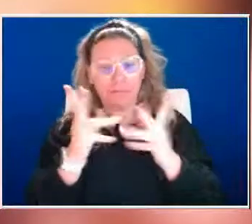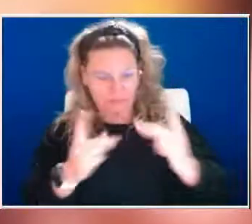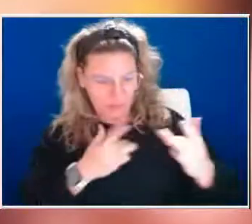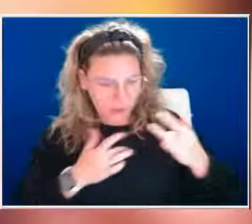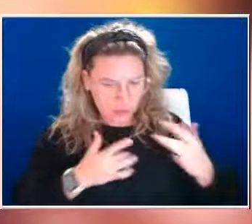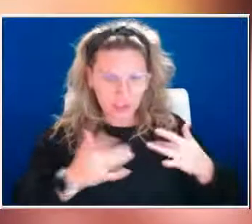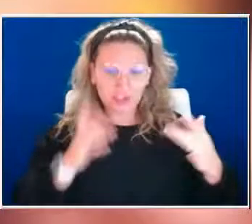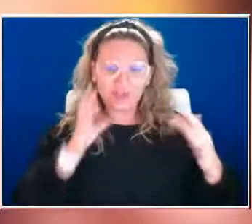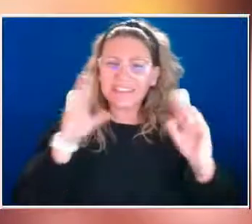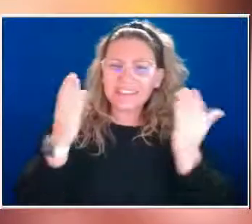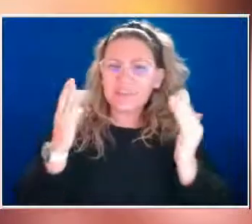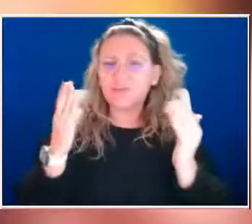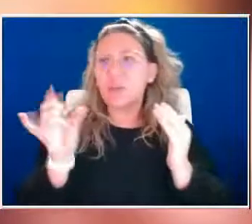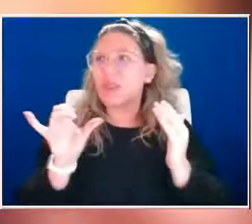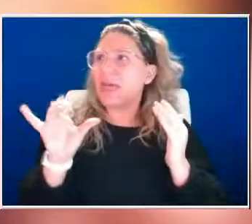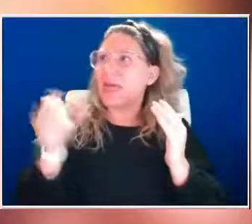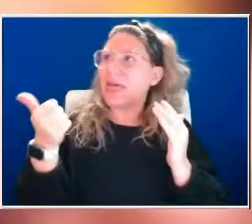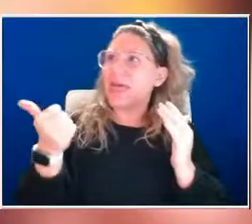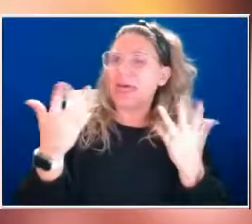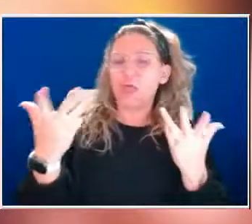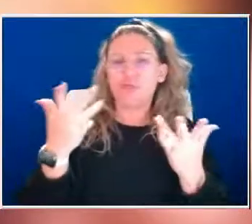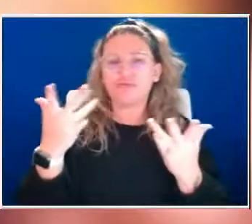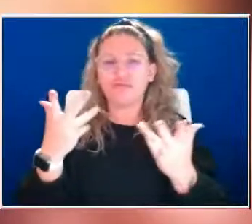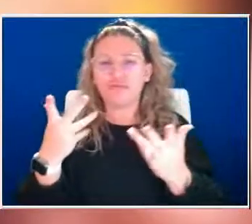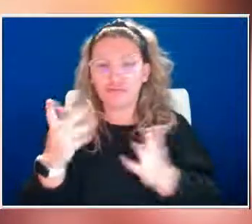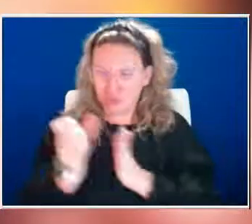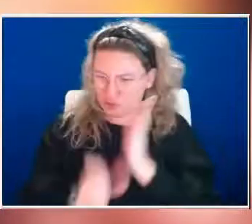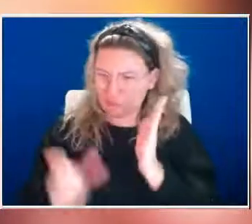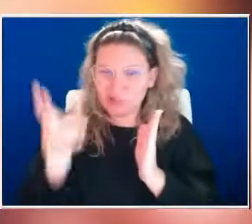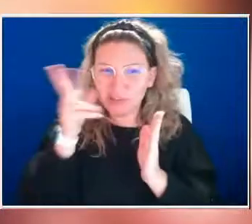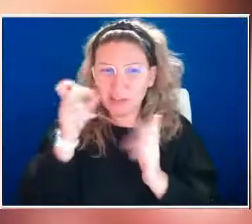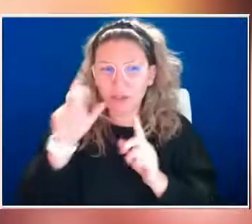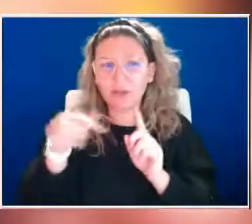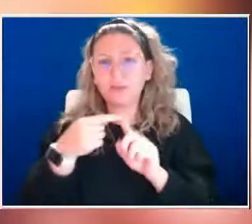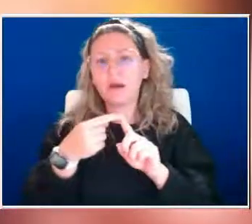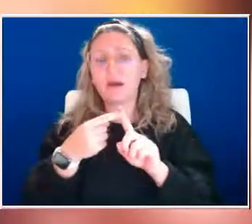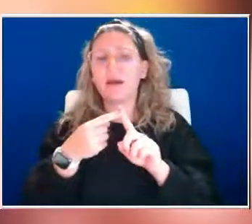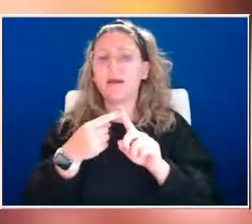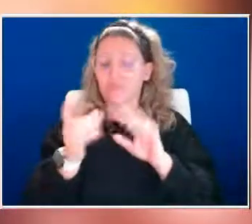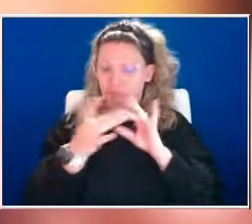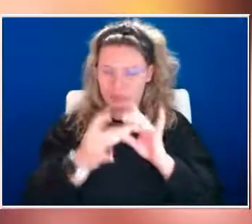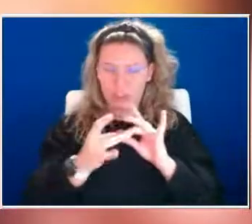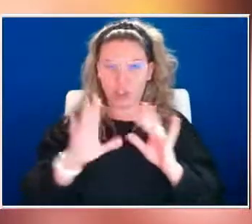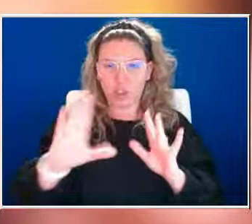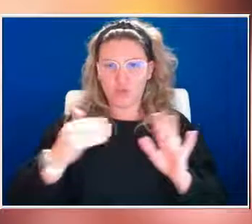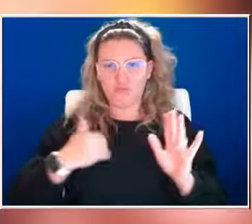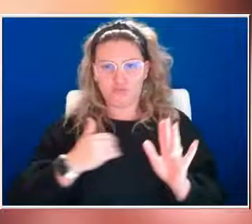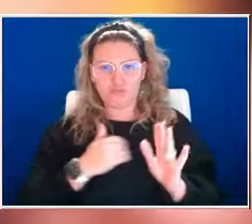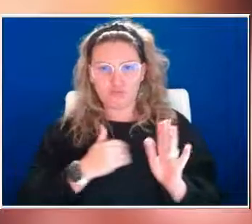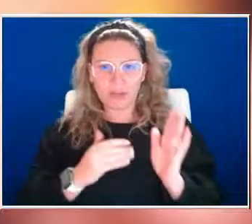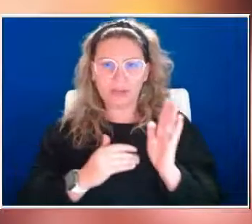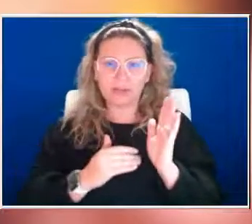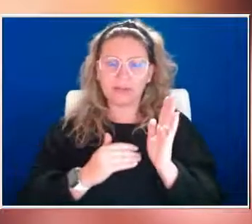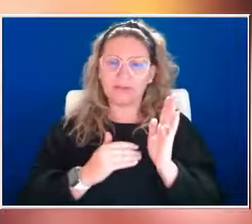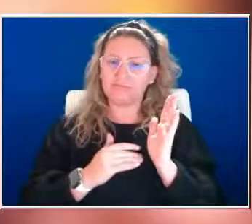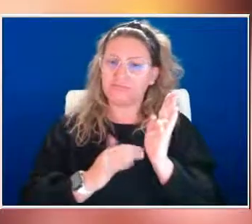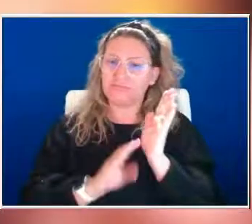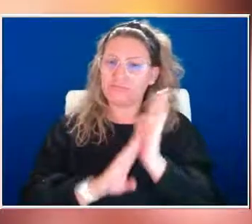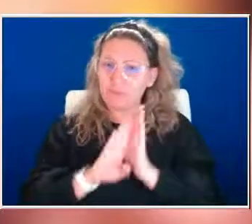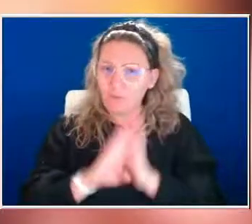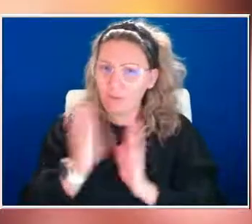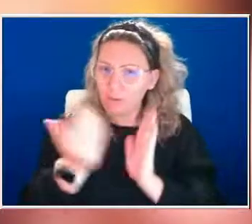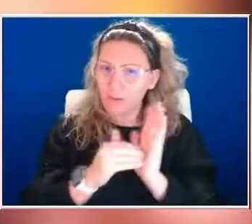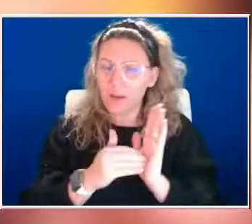similar to like sort of like other flap surgeries they may have heard about in relationship to their breast reconstruction? In general, though, I mean, we